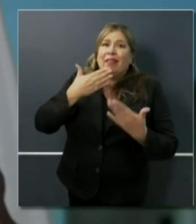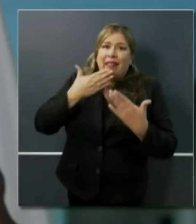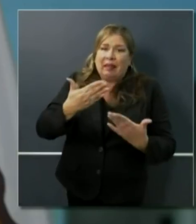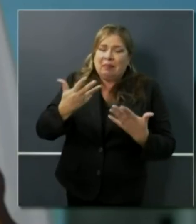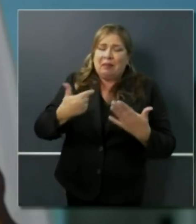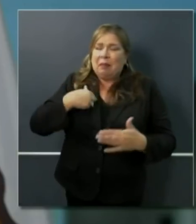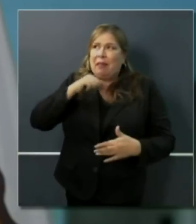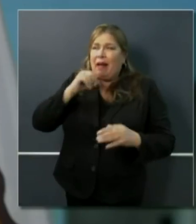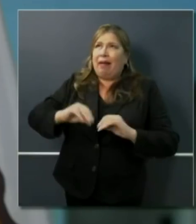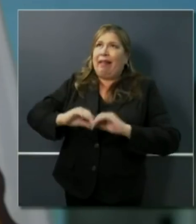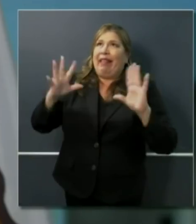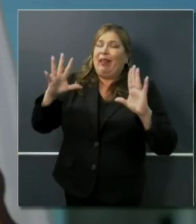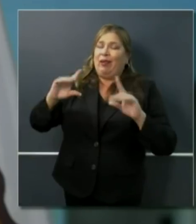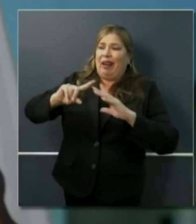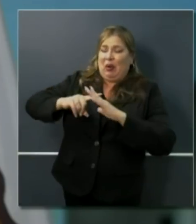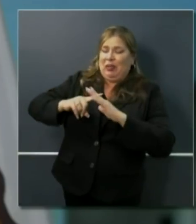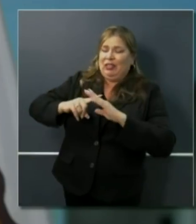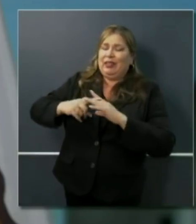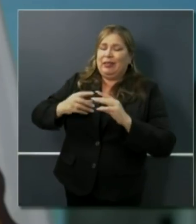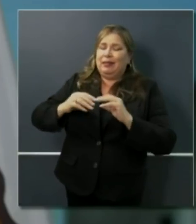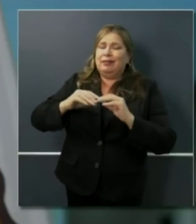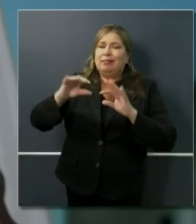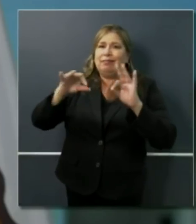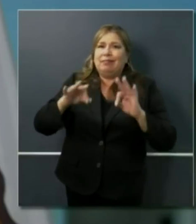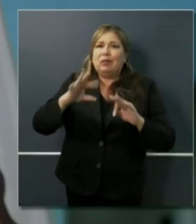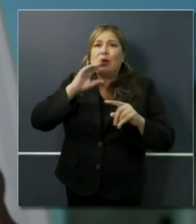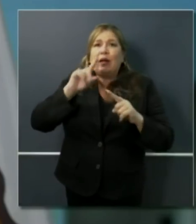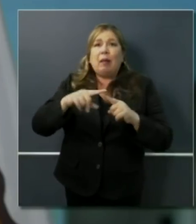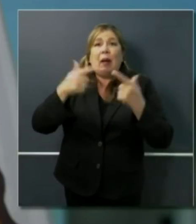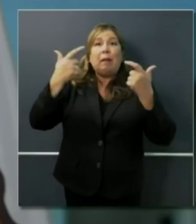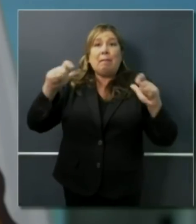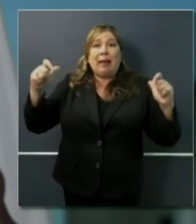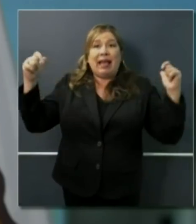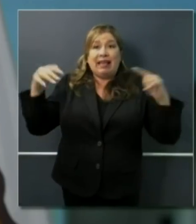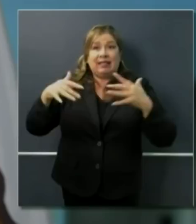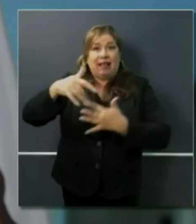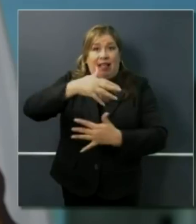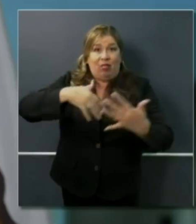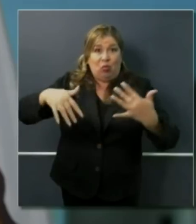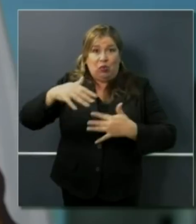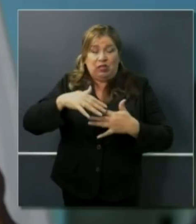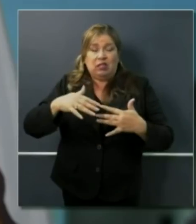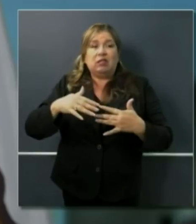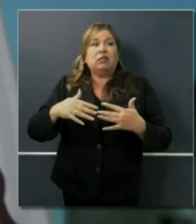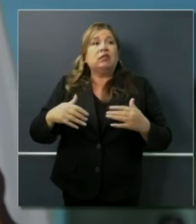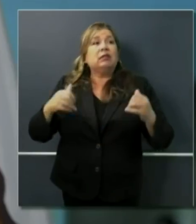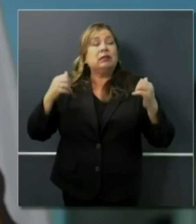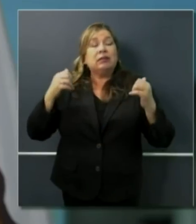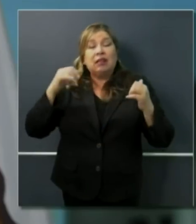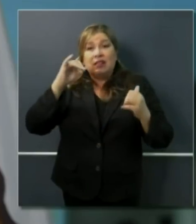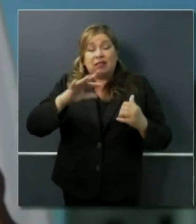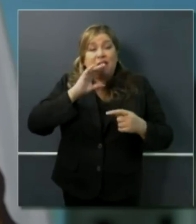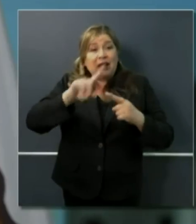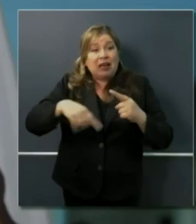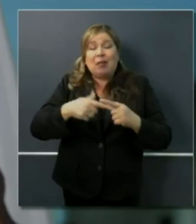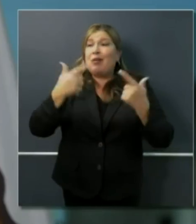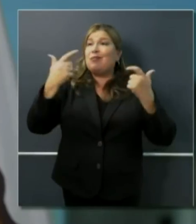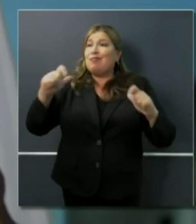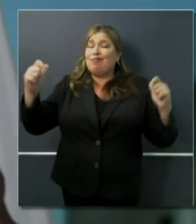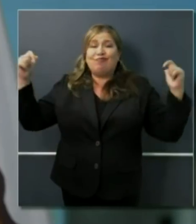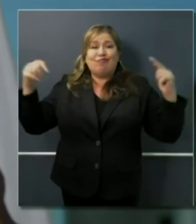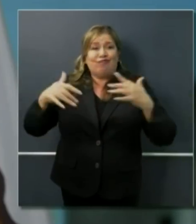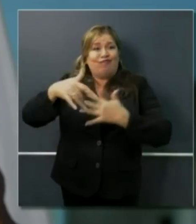in the initial presentation, and that is as it relates to mass gatherings. The prospect of mass gatherings